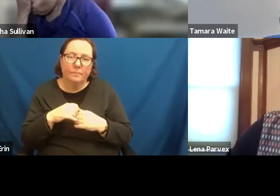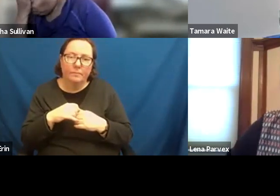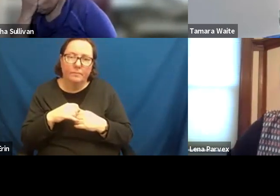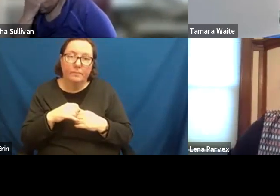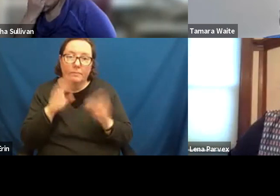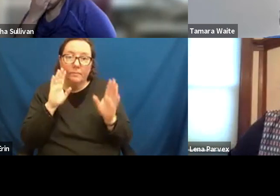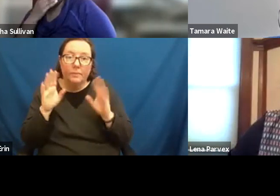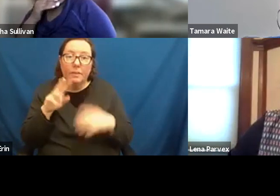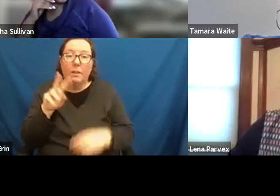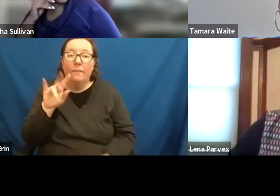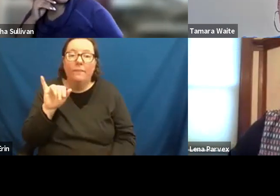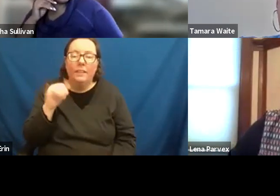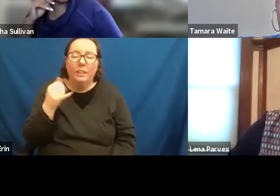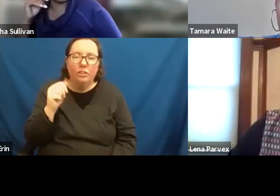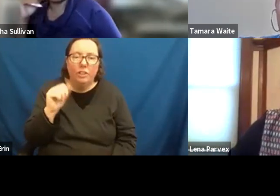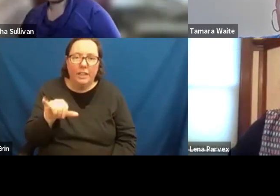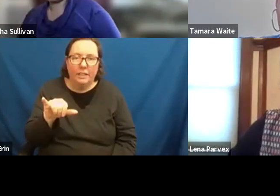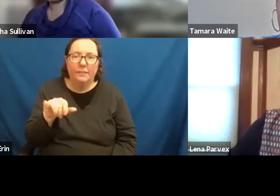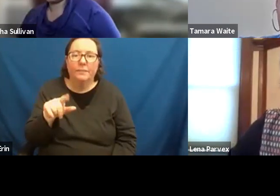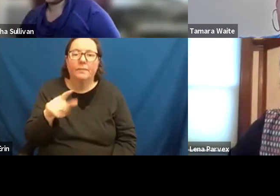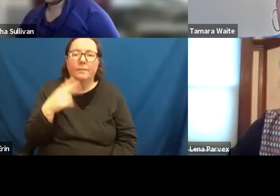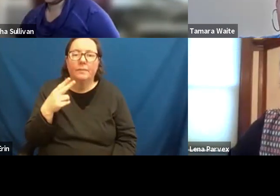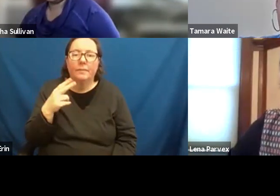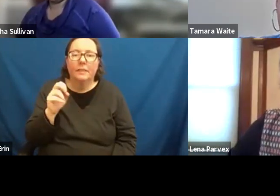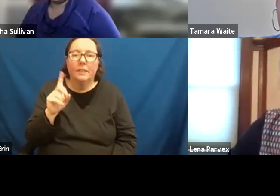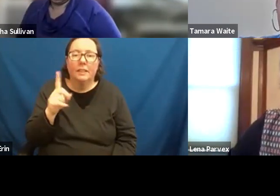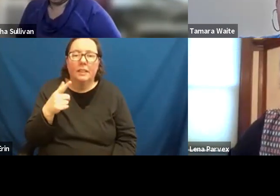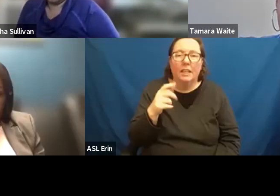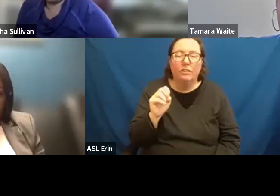Hello, can you hear me now? We can hear you, thank you. Oh, hi.